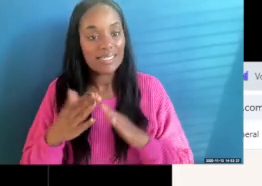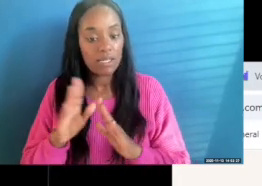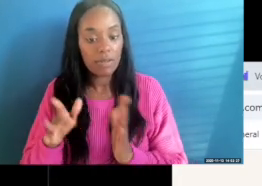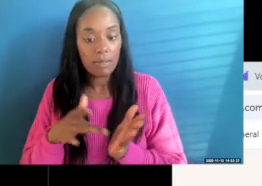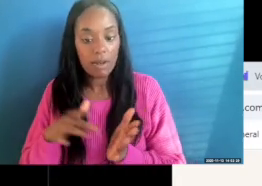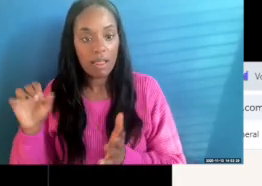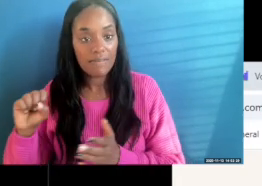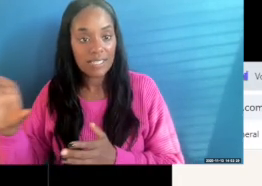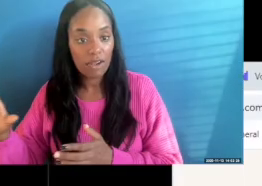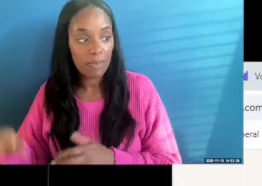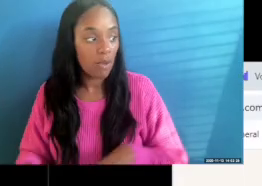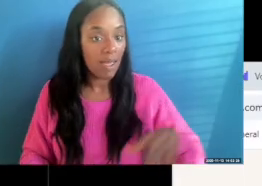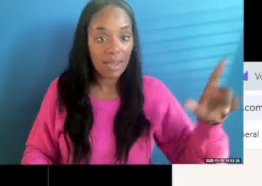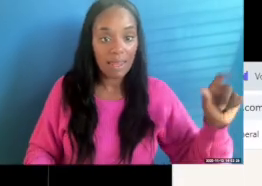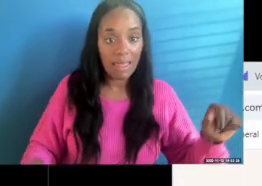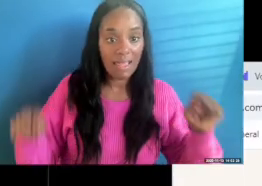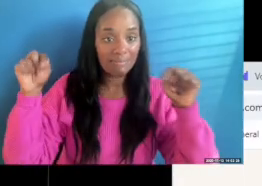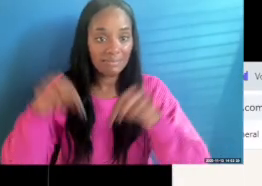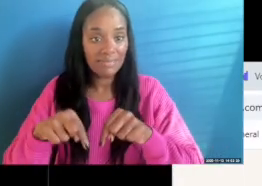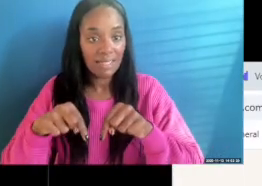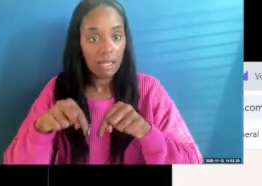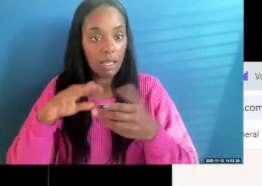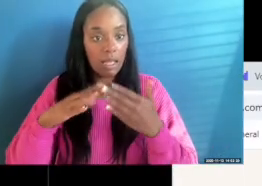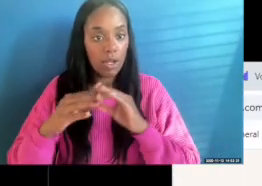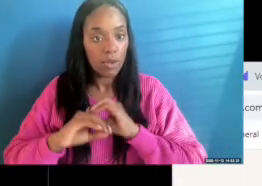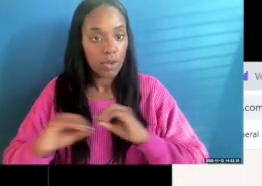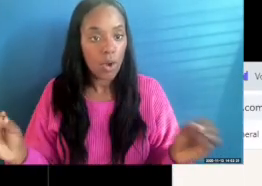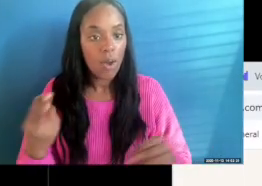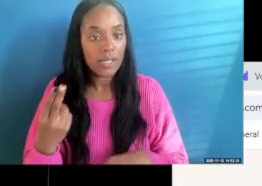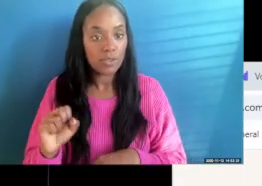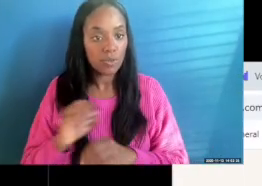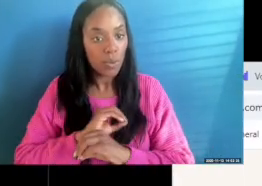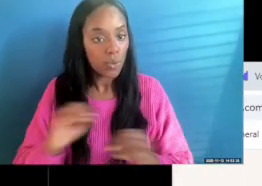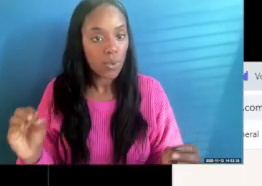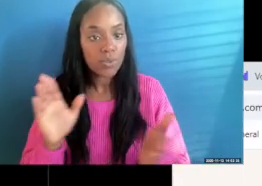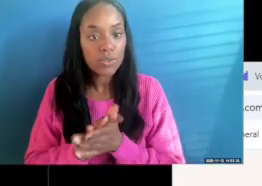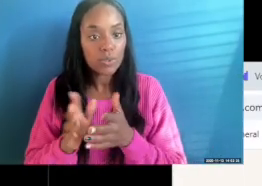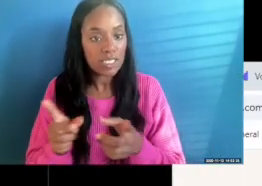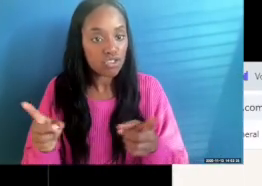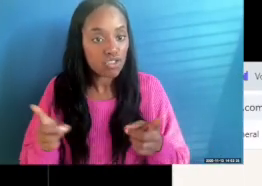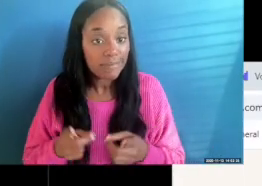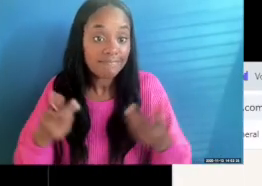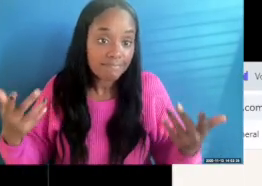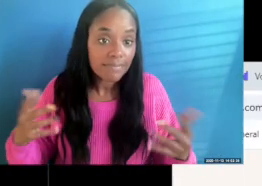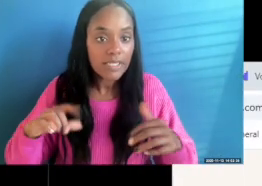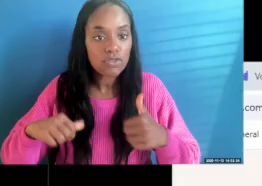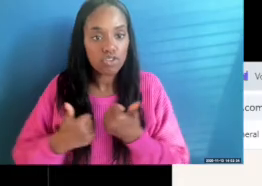sure that we collaborate with these other agencies in the state to pick that up? We've been fighting for a high school for the past 30